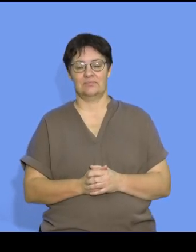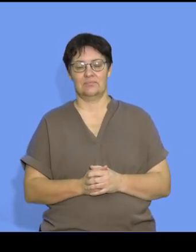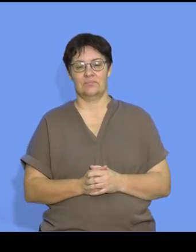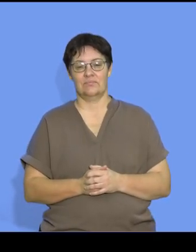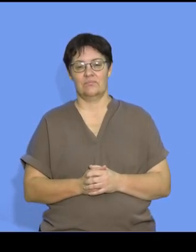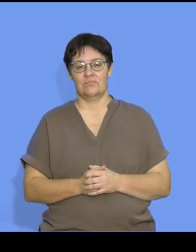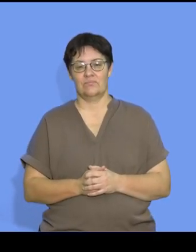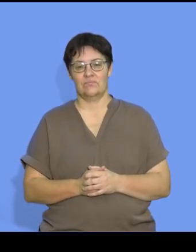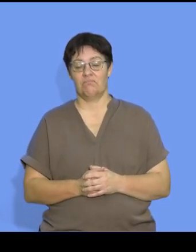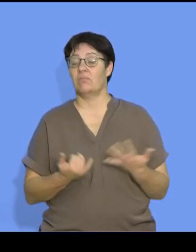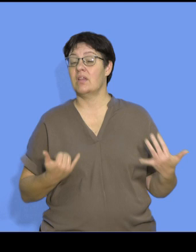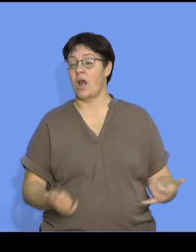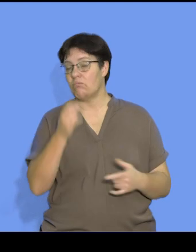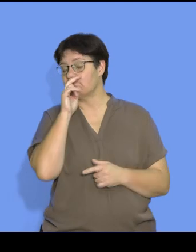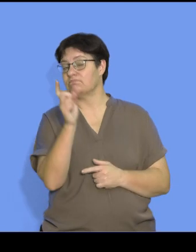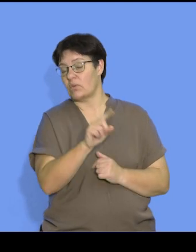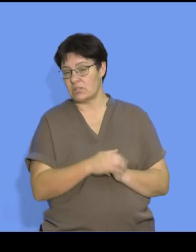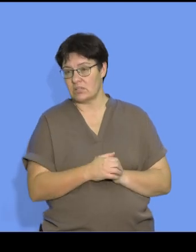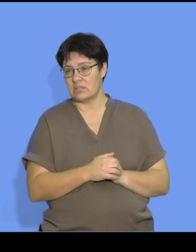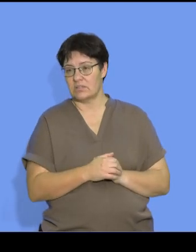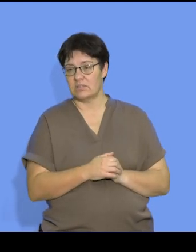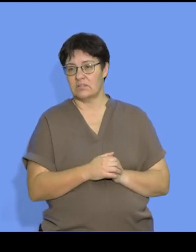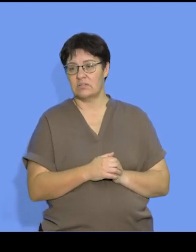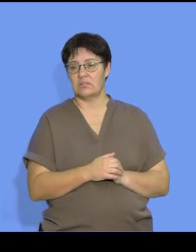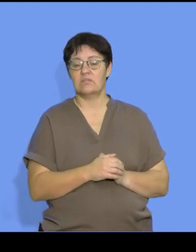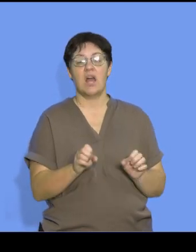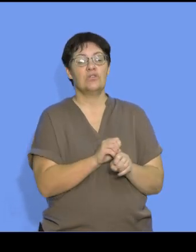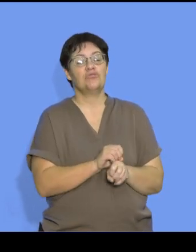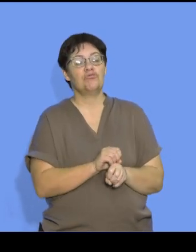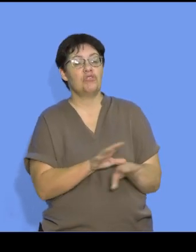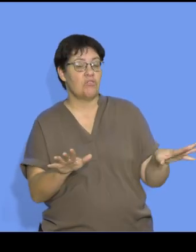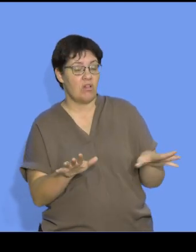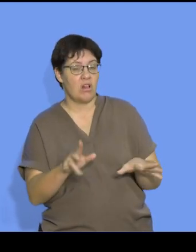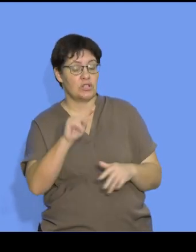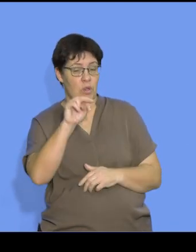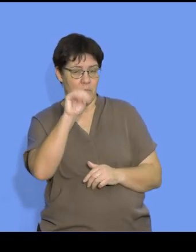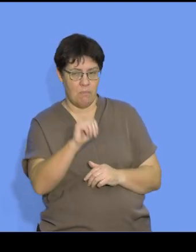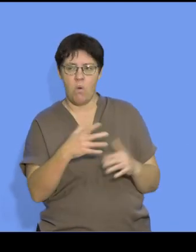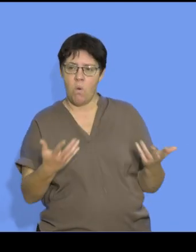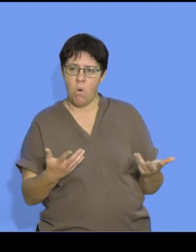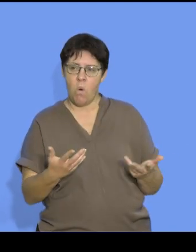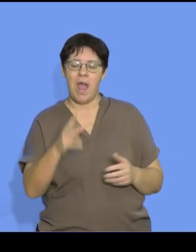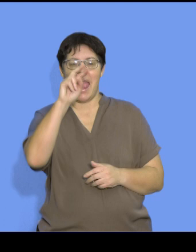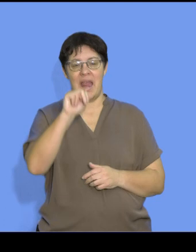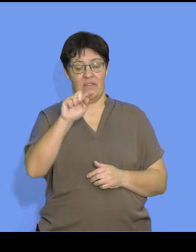We are going to look at the next definition, which is the general term or the nth